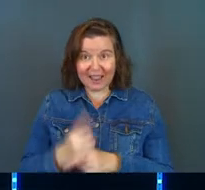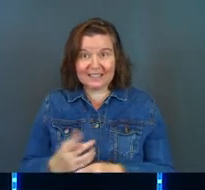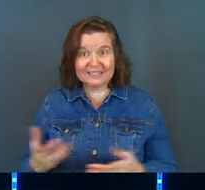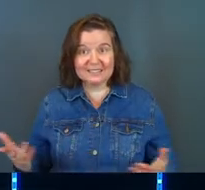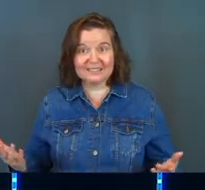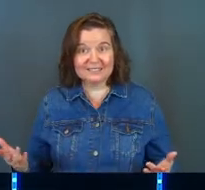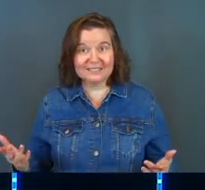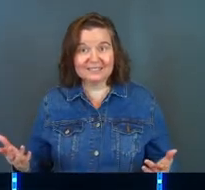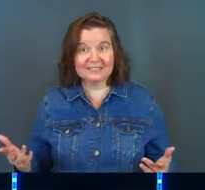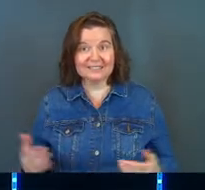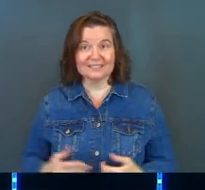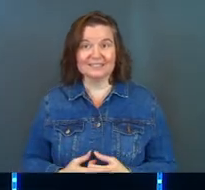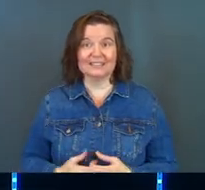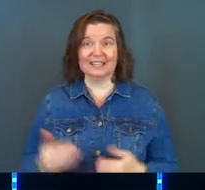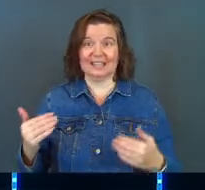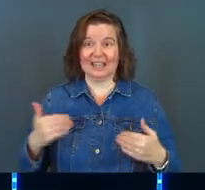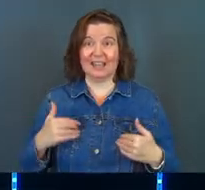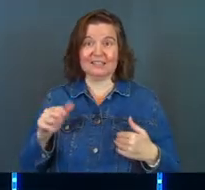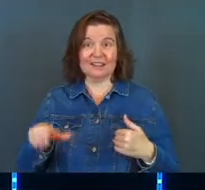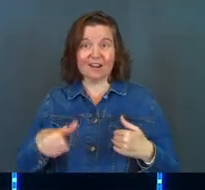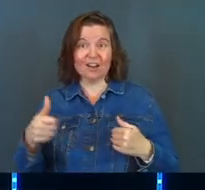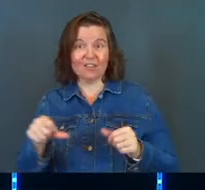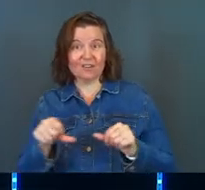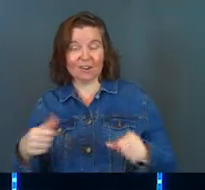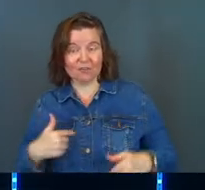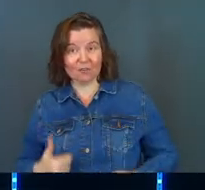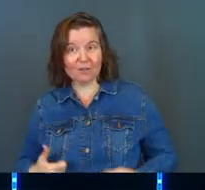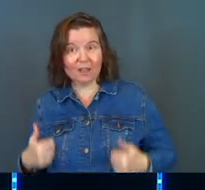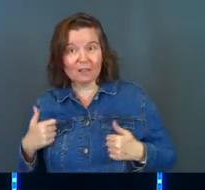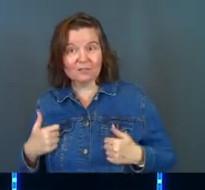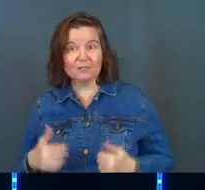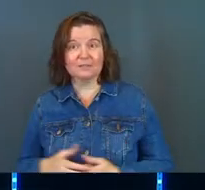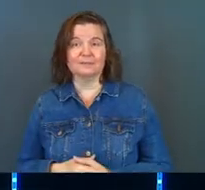right? He has in every other area of your life.